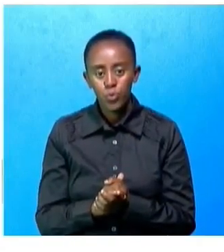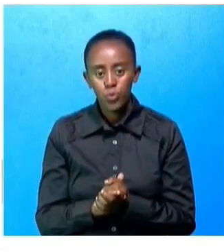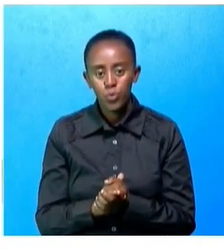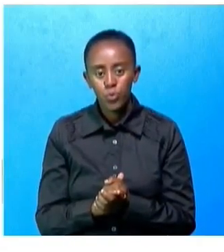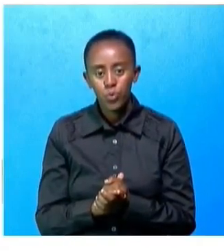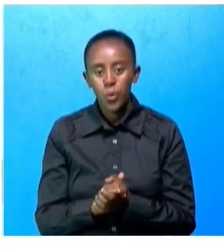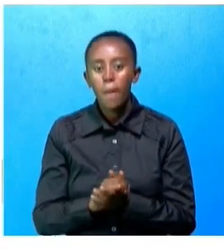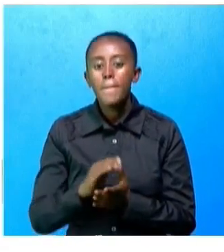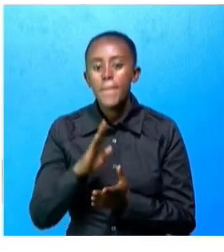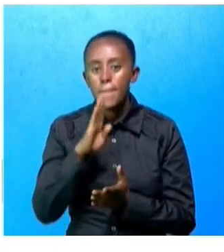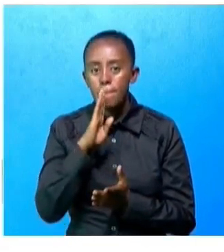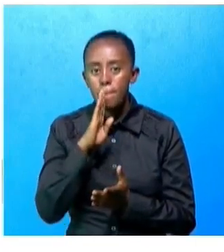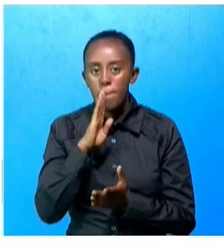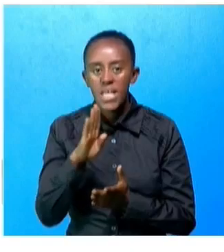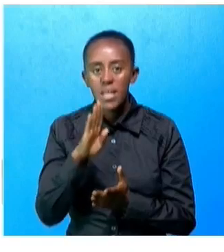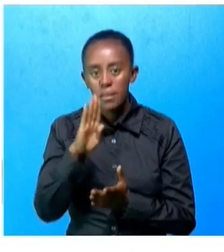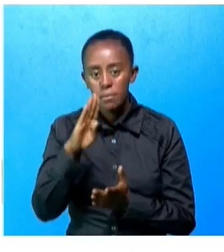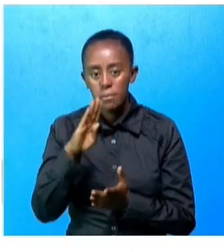be.